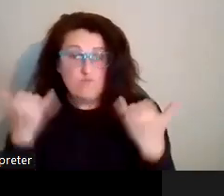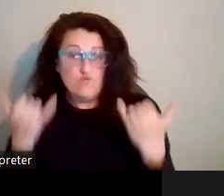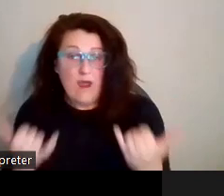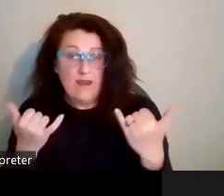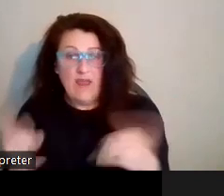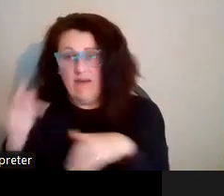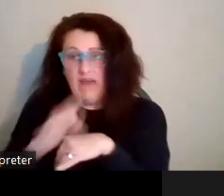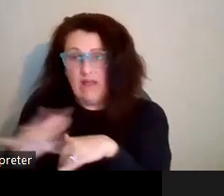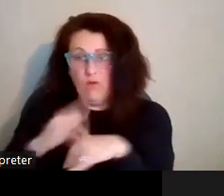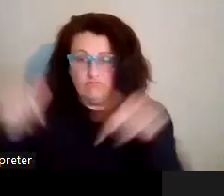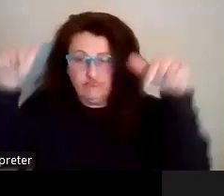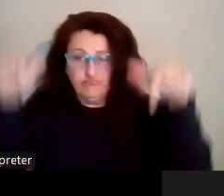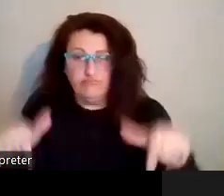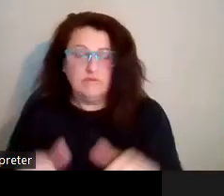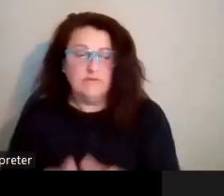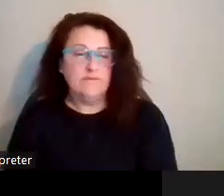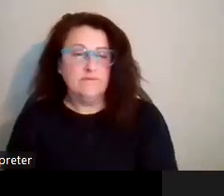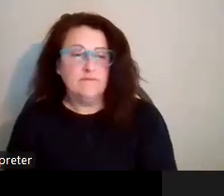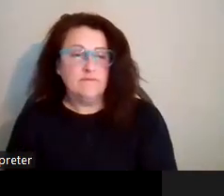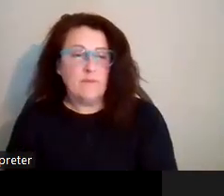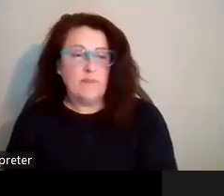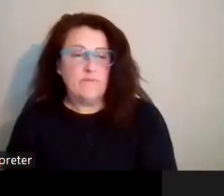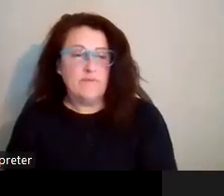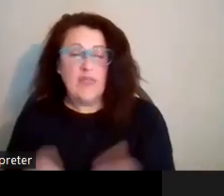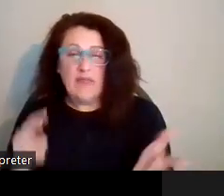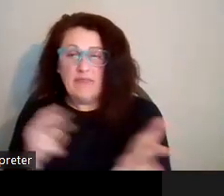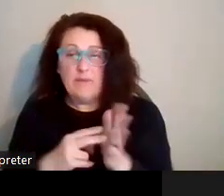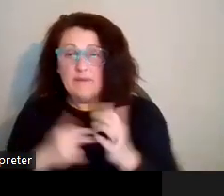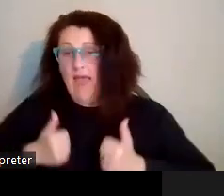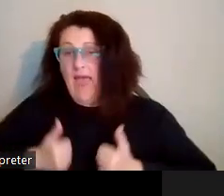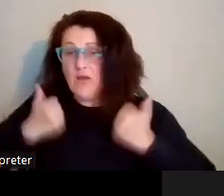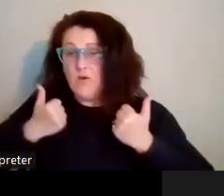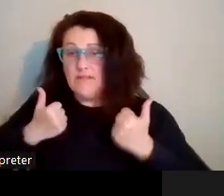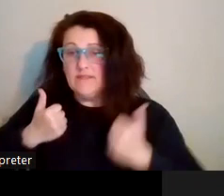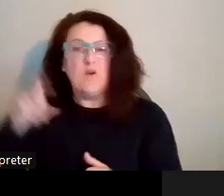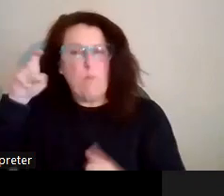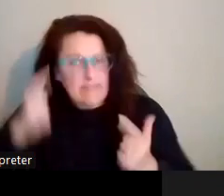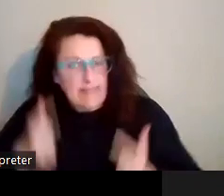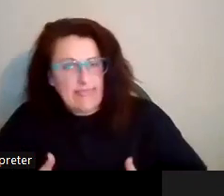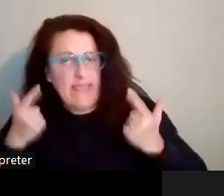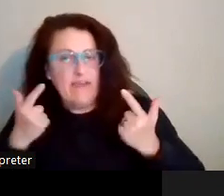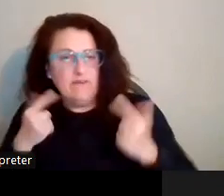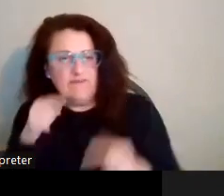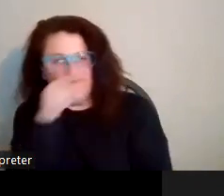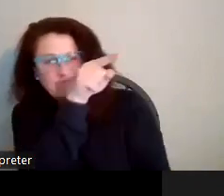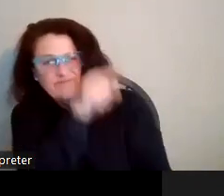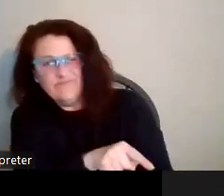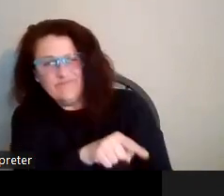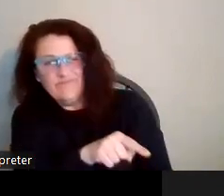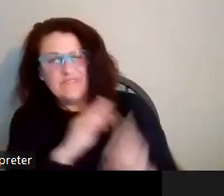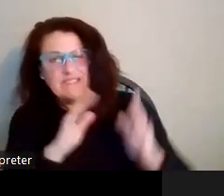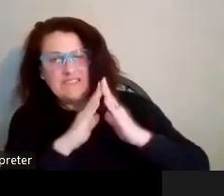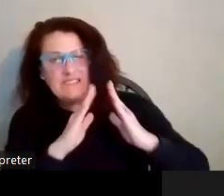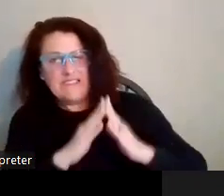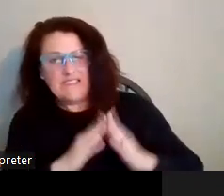serving people. This means that you have to have an address or you have to live in one of these cities and towns in